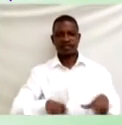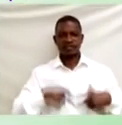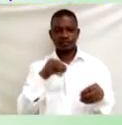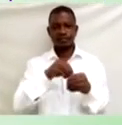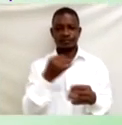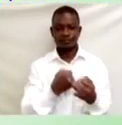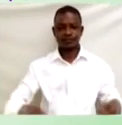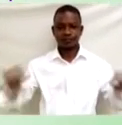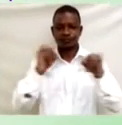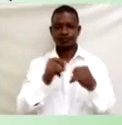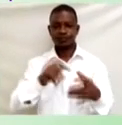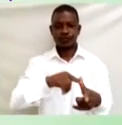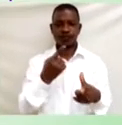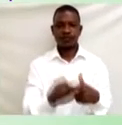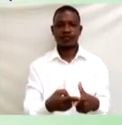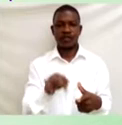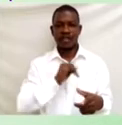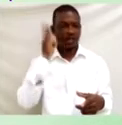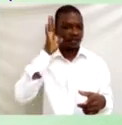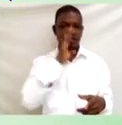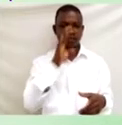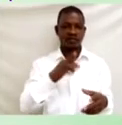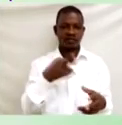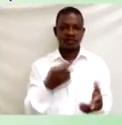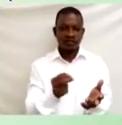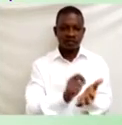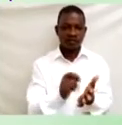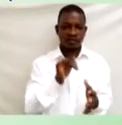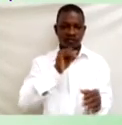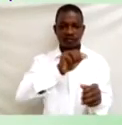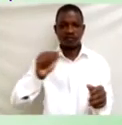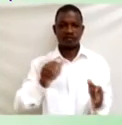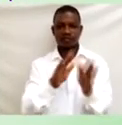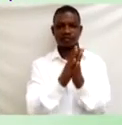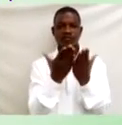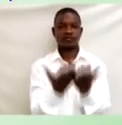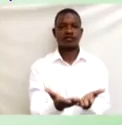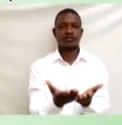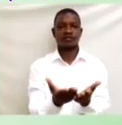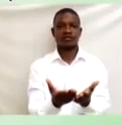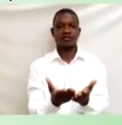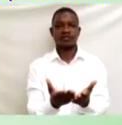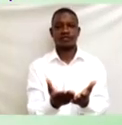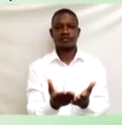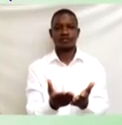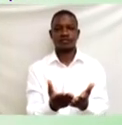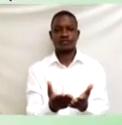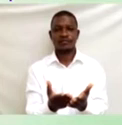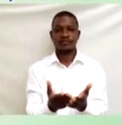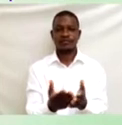I lived in Ireland, then I would write a book.